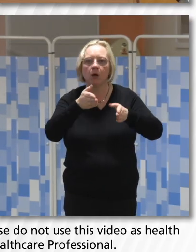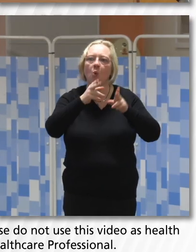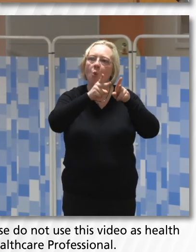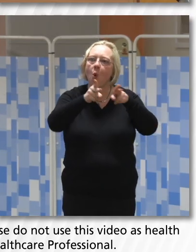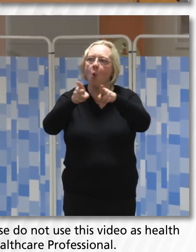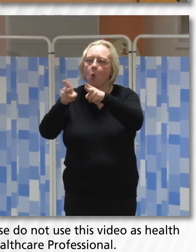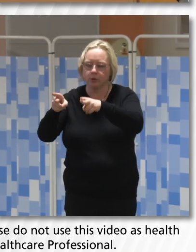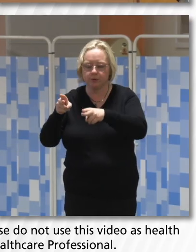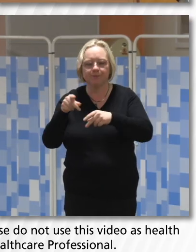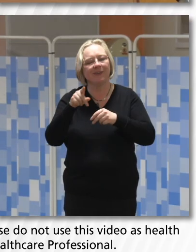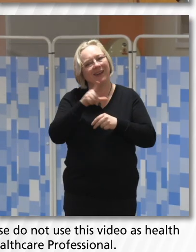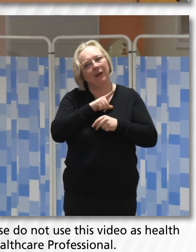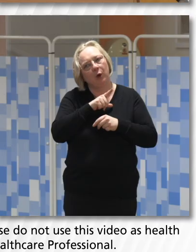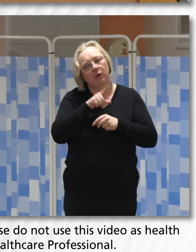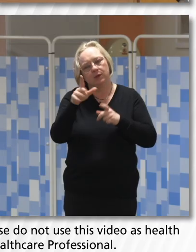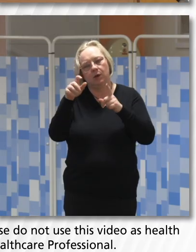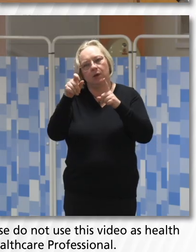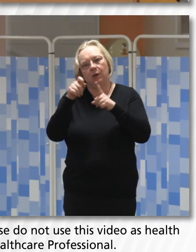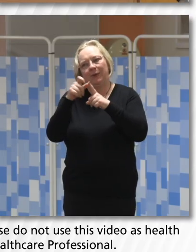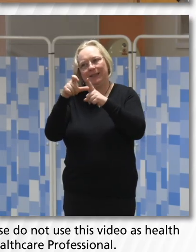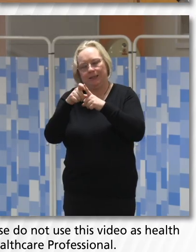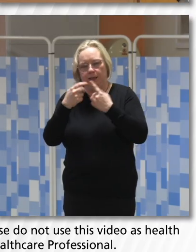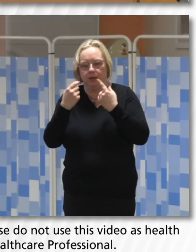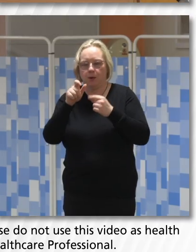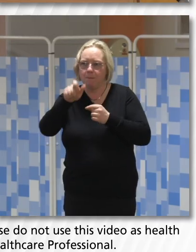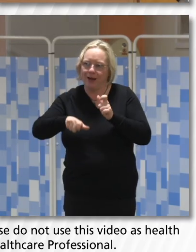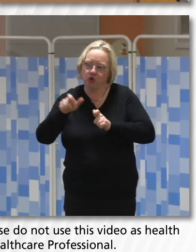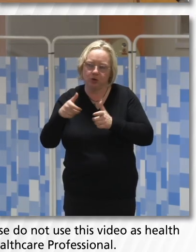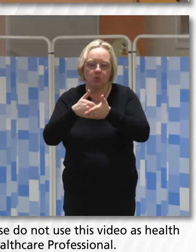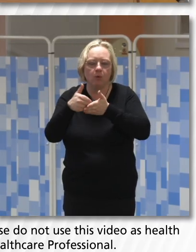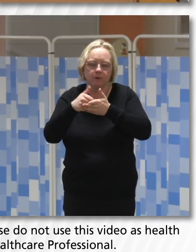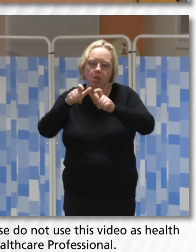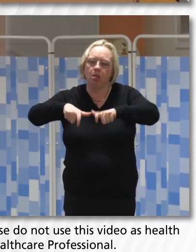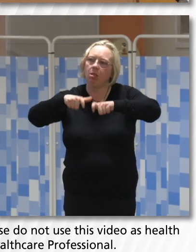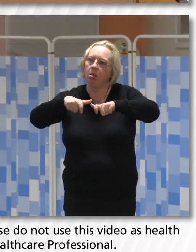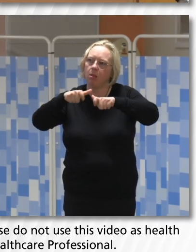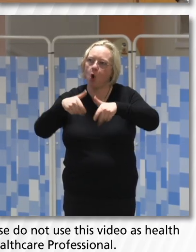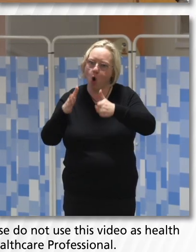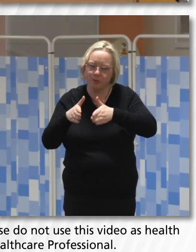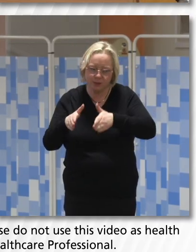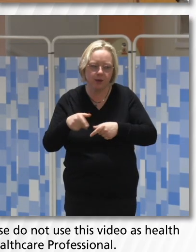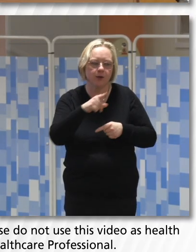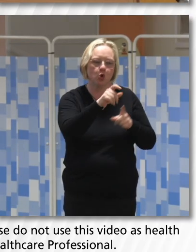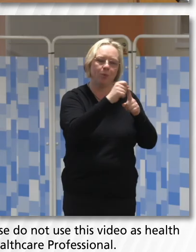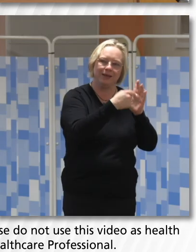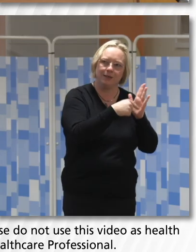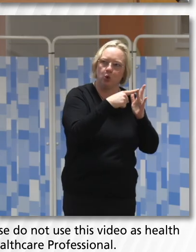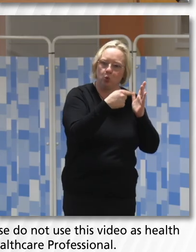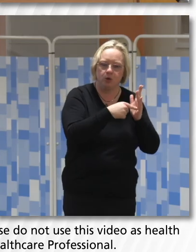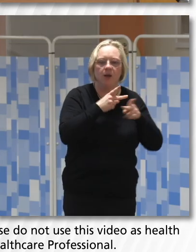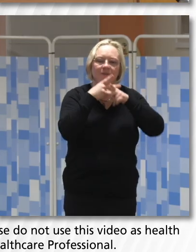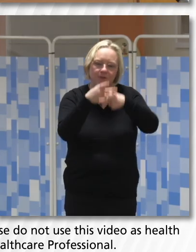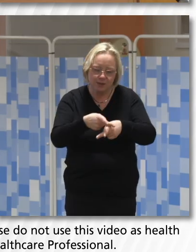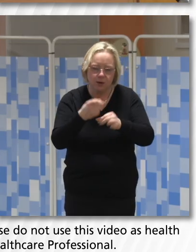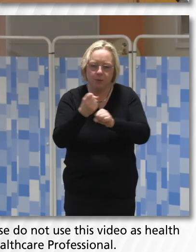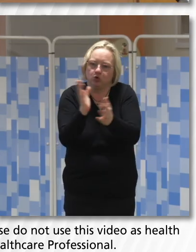with Parkinson's tend to stay in hospital longer than people who don't have Parkinson's, and they often don't get medication